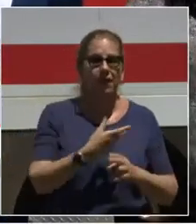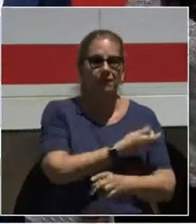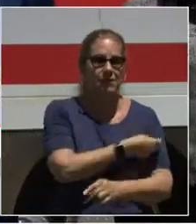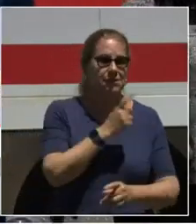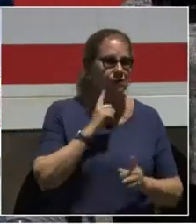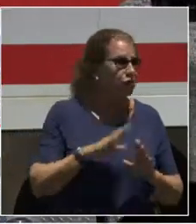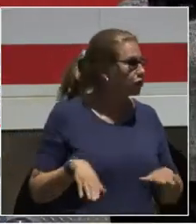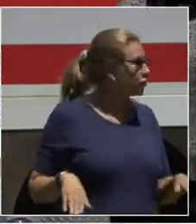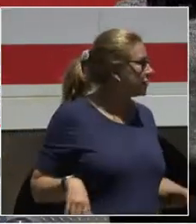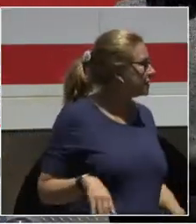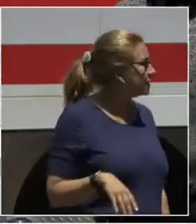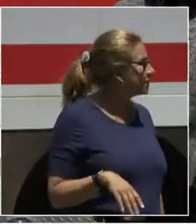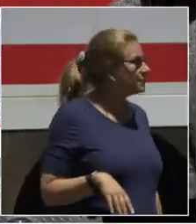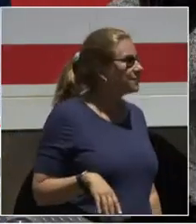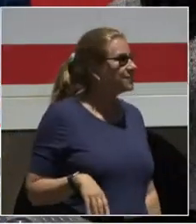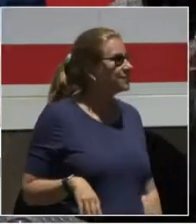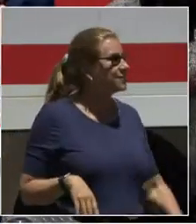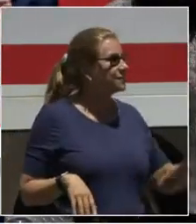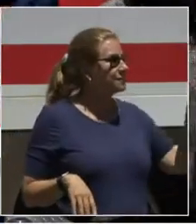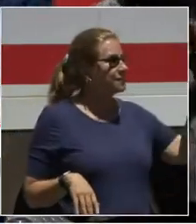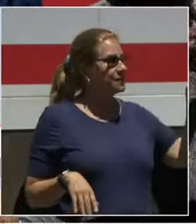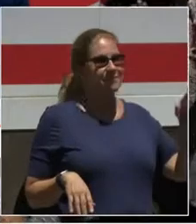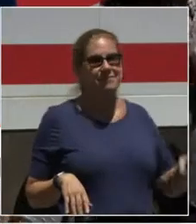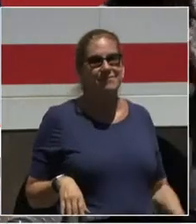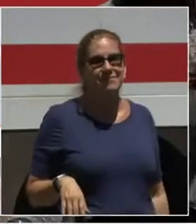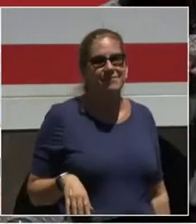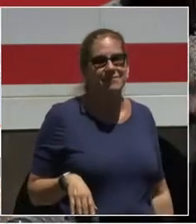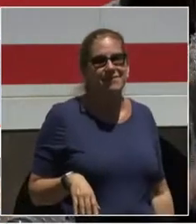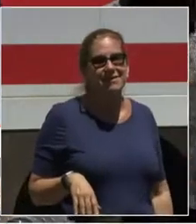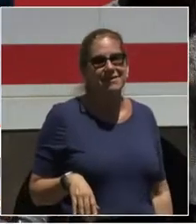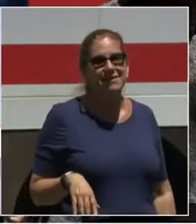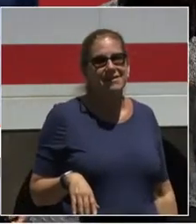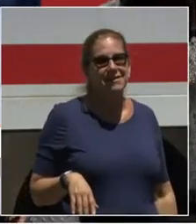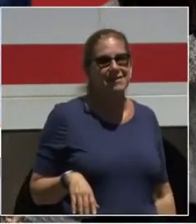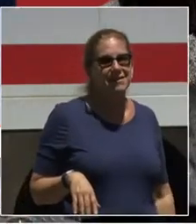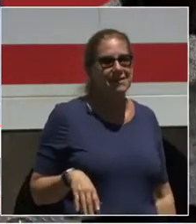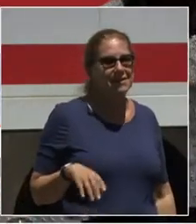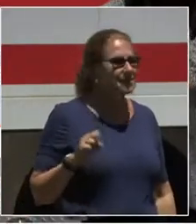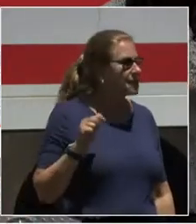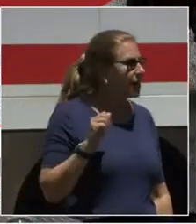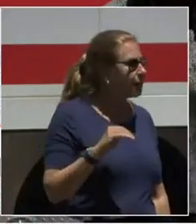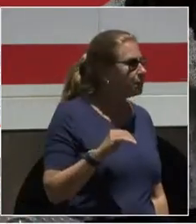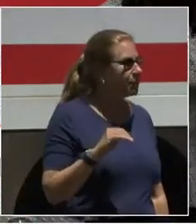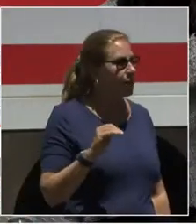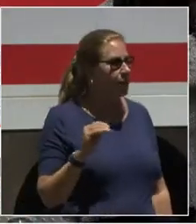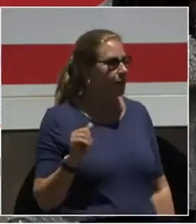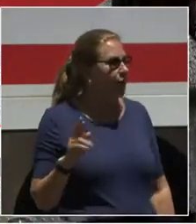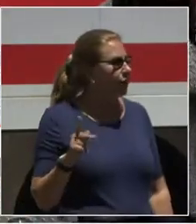apologies. Oh, Sam, Mark, got it.